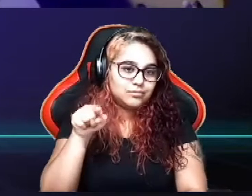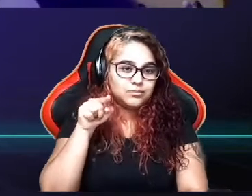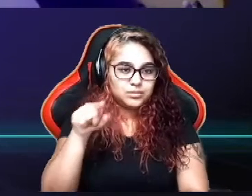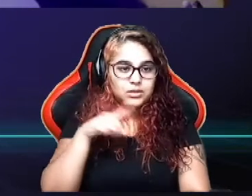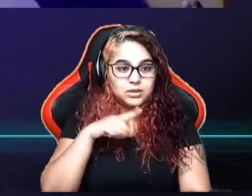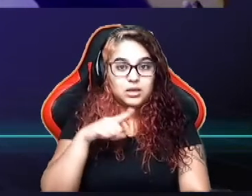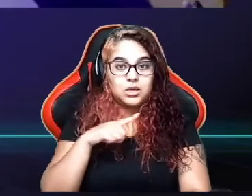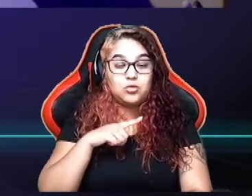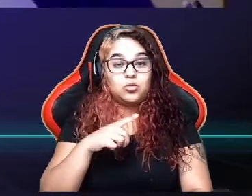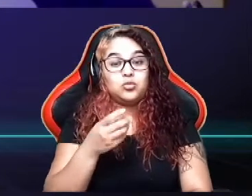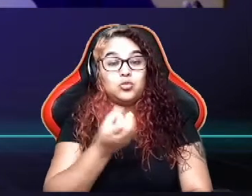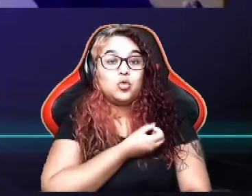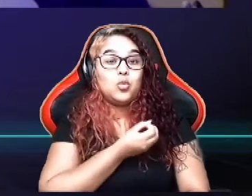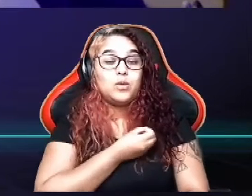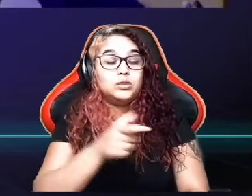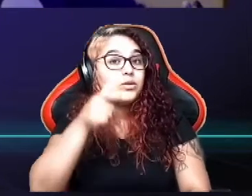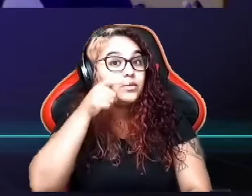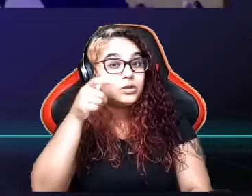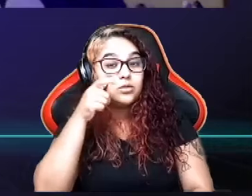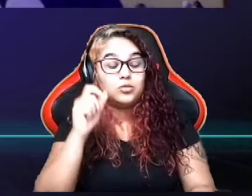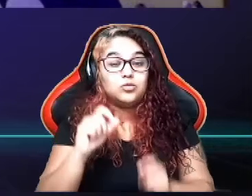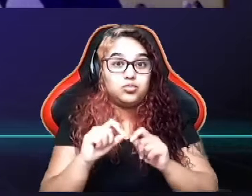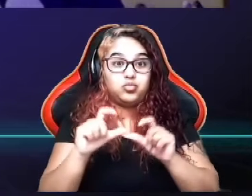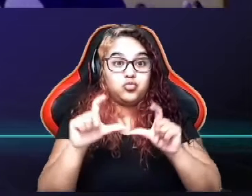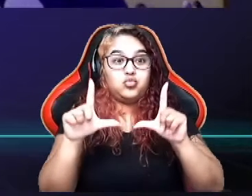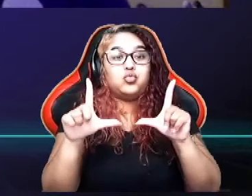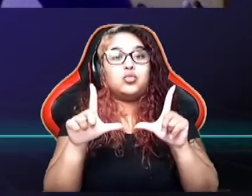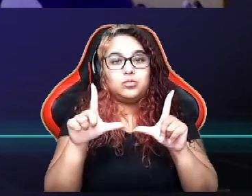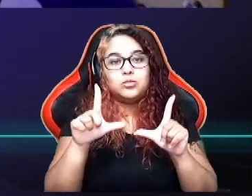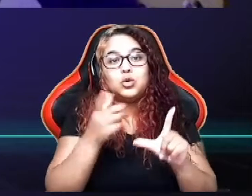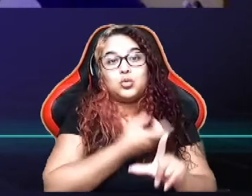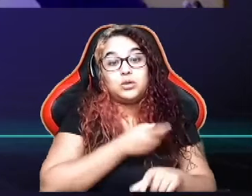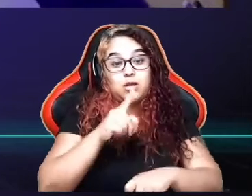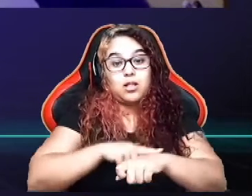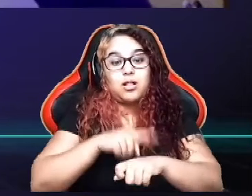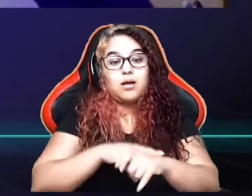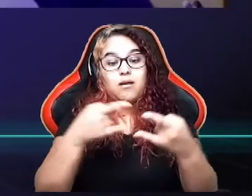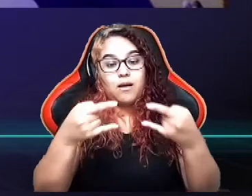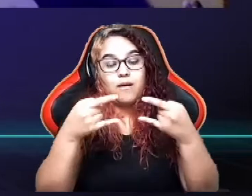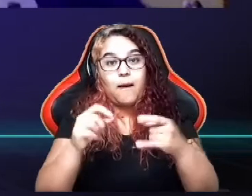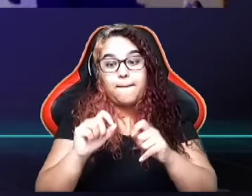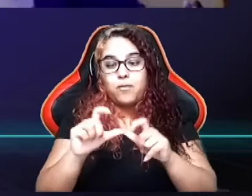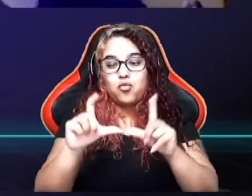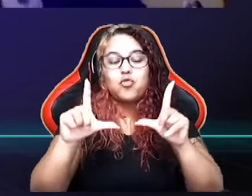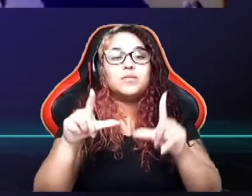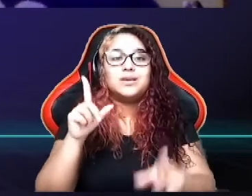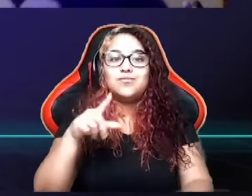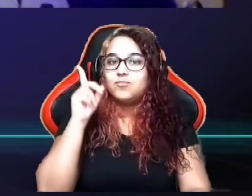one influencers who really have a high number of views, a high number of